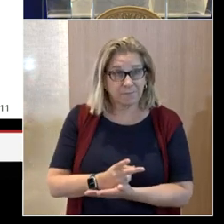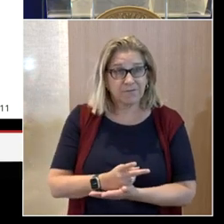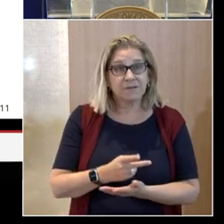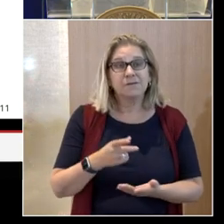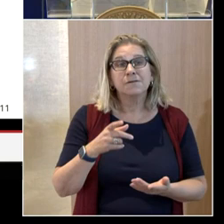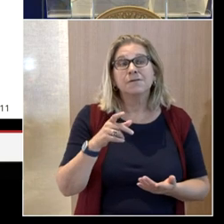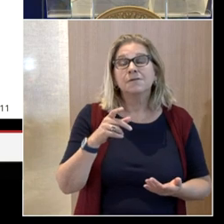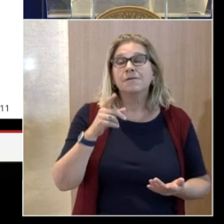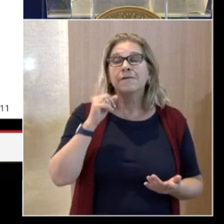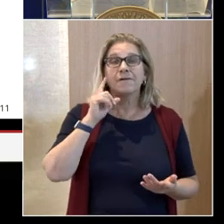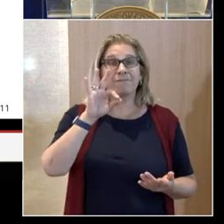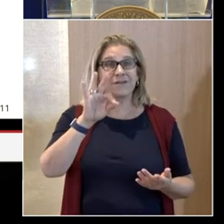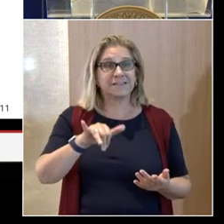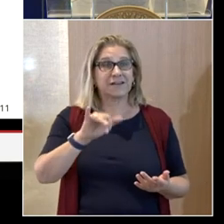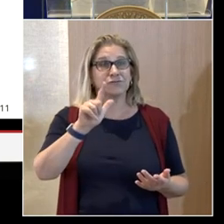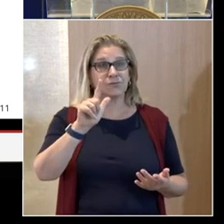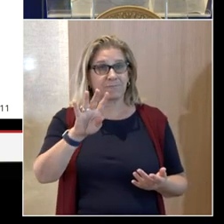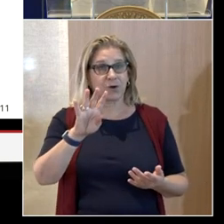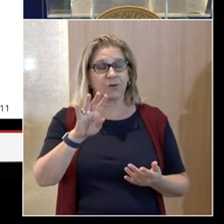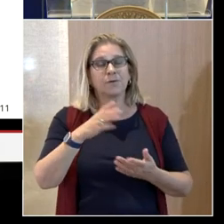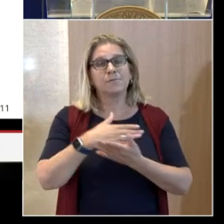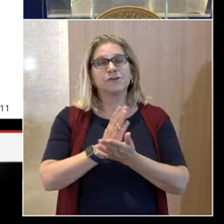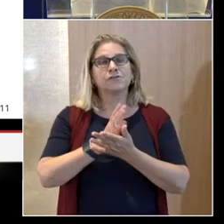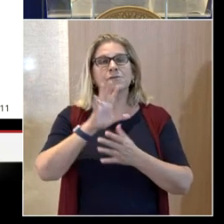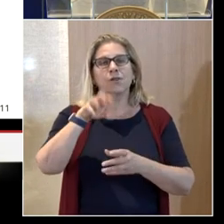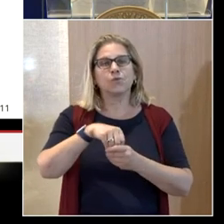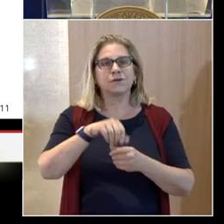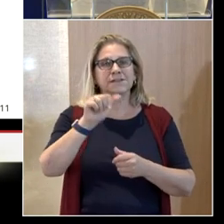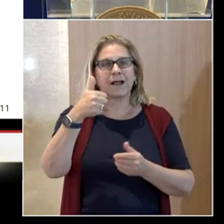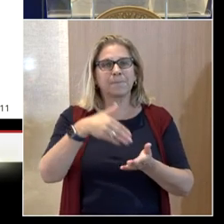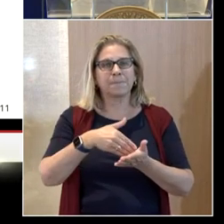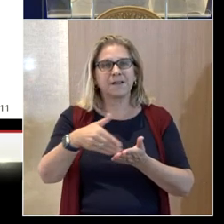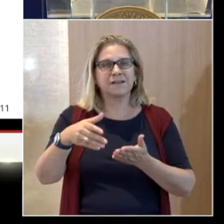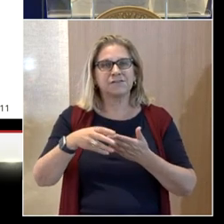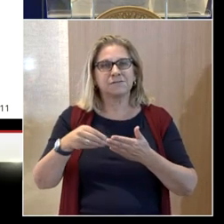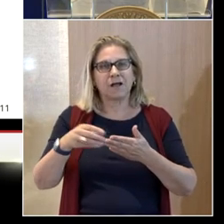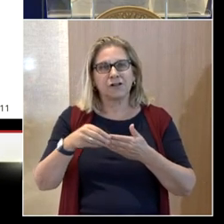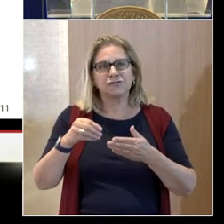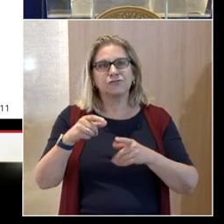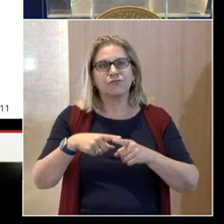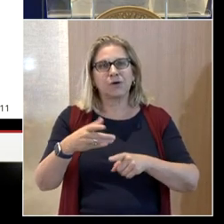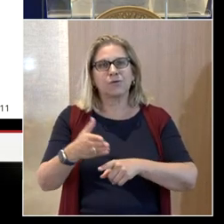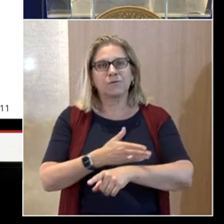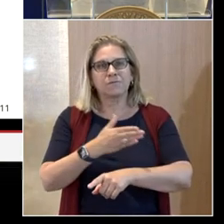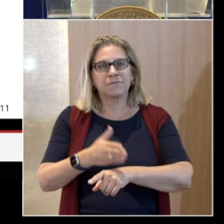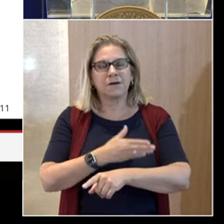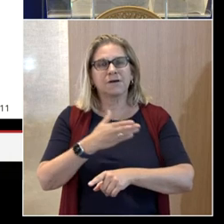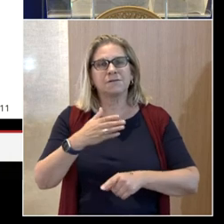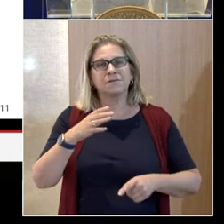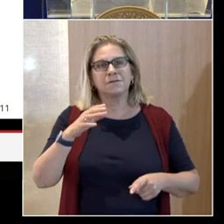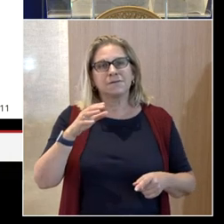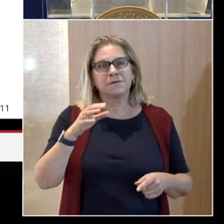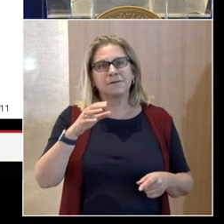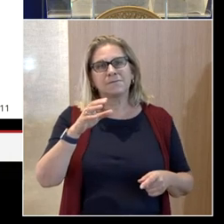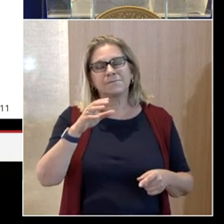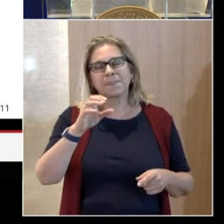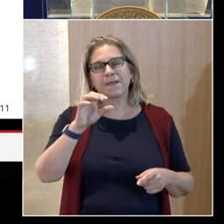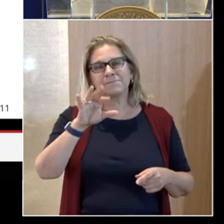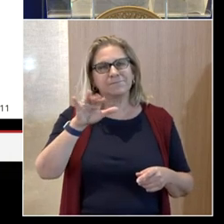$10 million to update Farragut Square Park. The Office of Planning is leading a downtown public